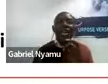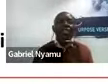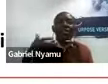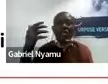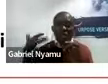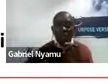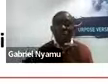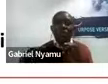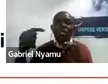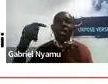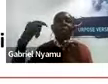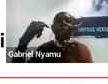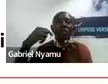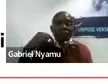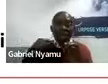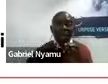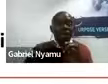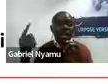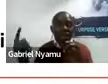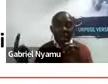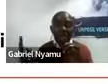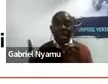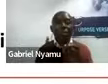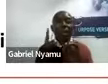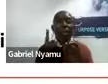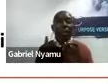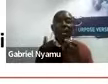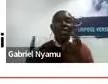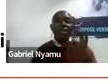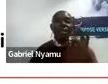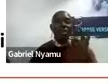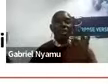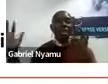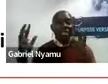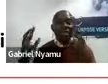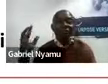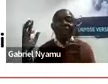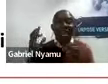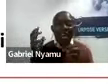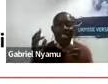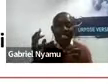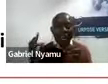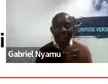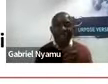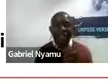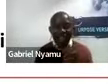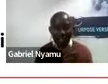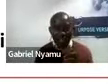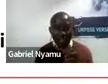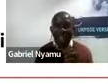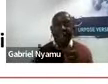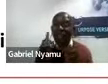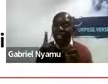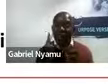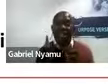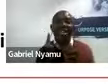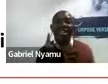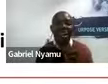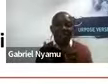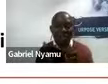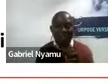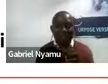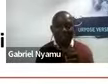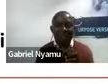as passion changes, because it's coming from within, not outside. But purpose is something you're getting from external agent. And therefore, that's why